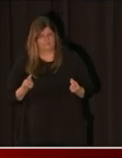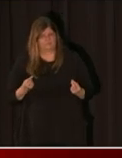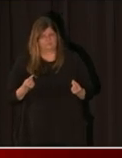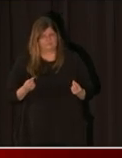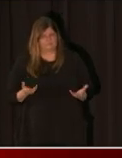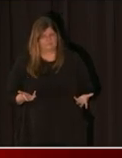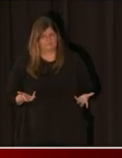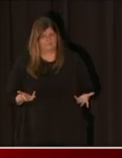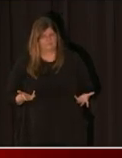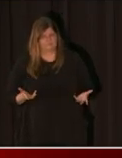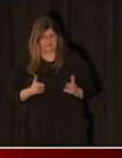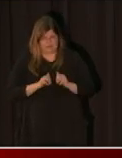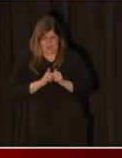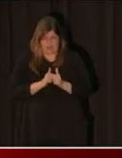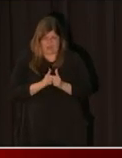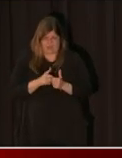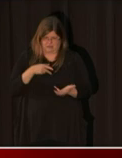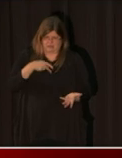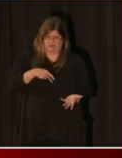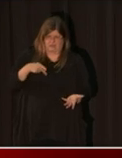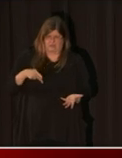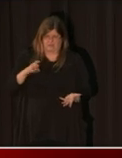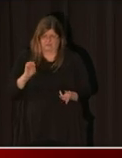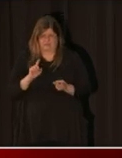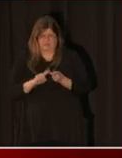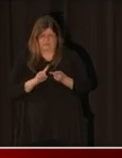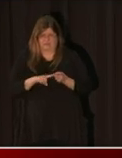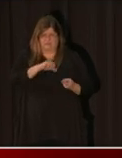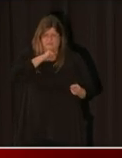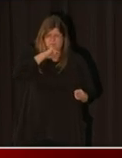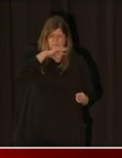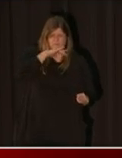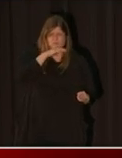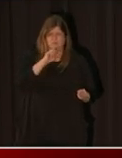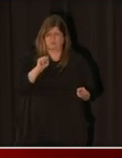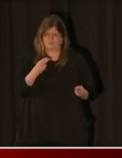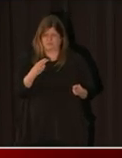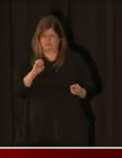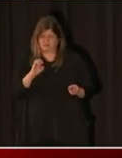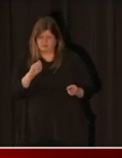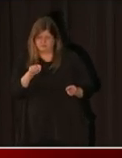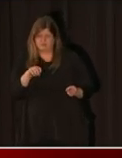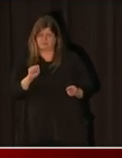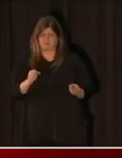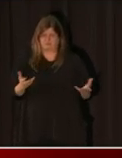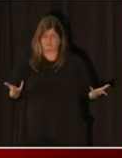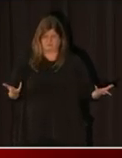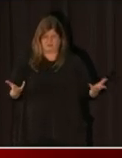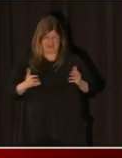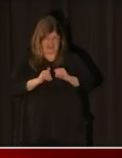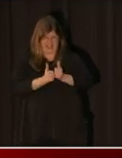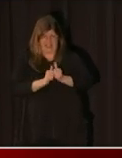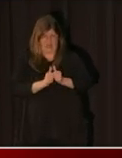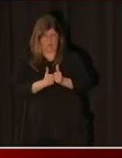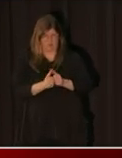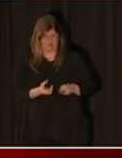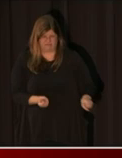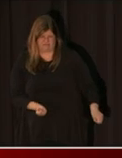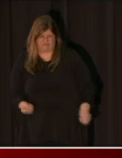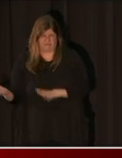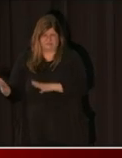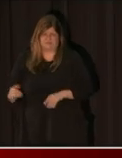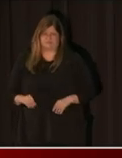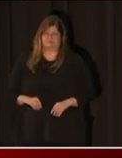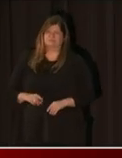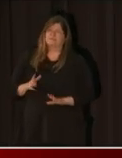How should used PPE and soiled linens from these quarantine centers be disposed of? There are very specific guidelines that I could provide